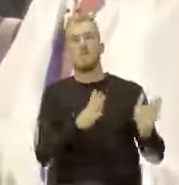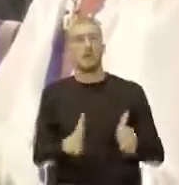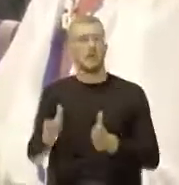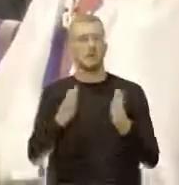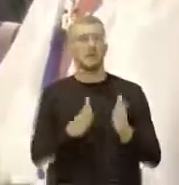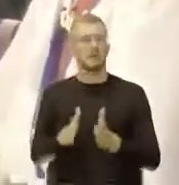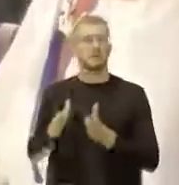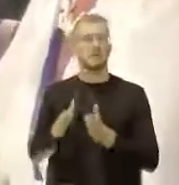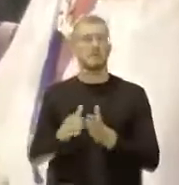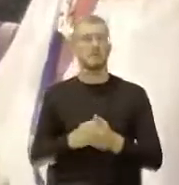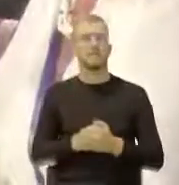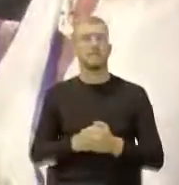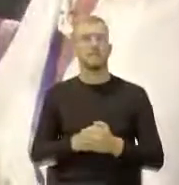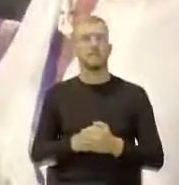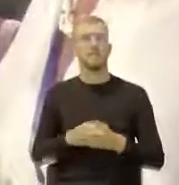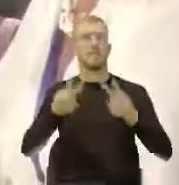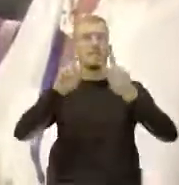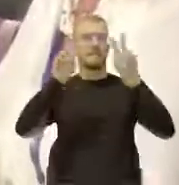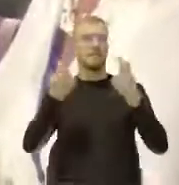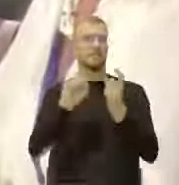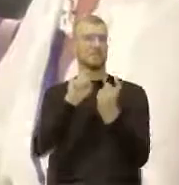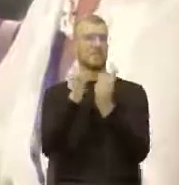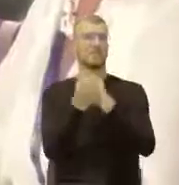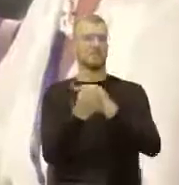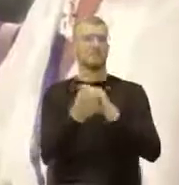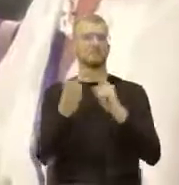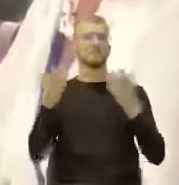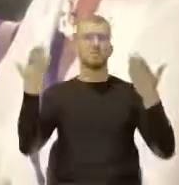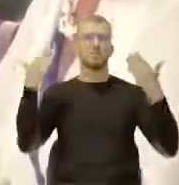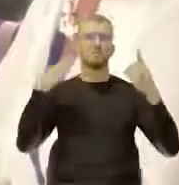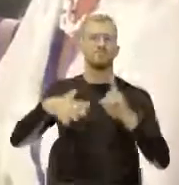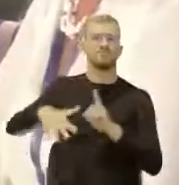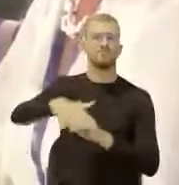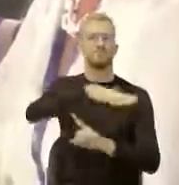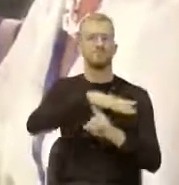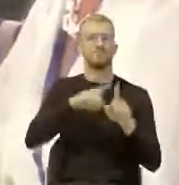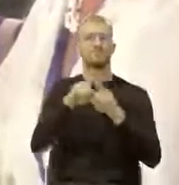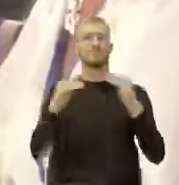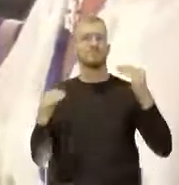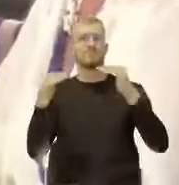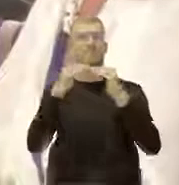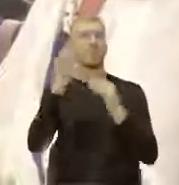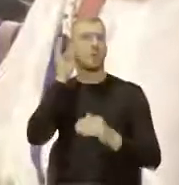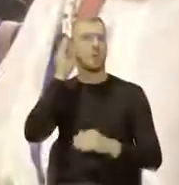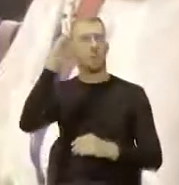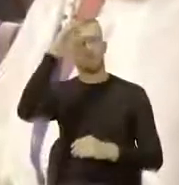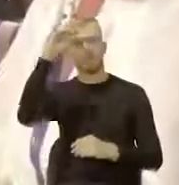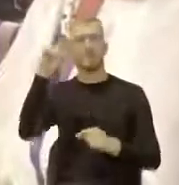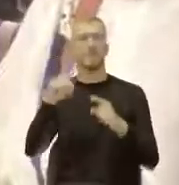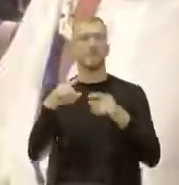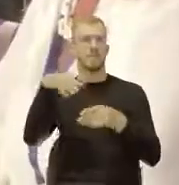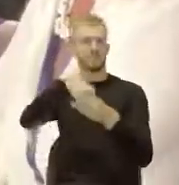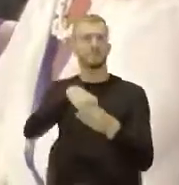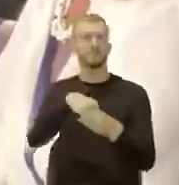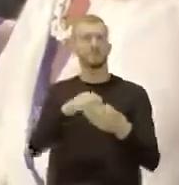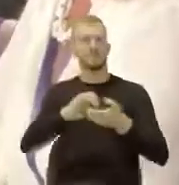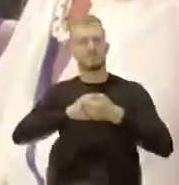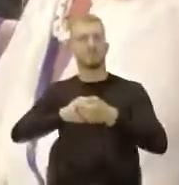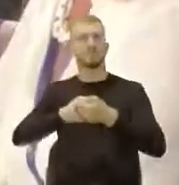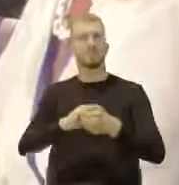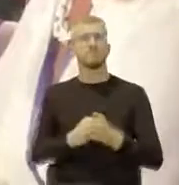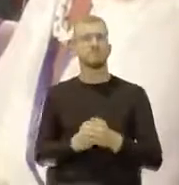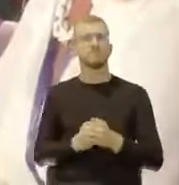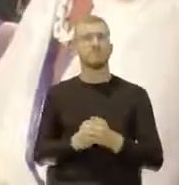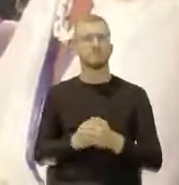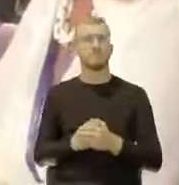us philosophically, but we need to deliver and to have a voice and to have representation. So for